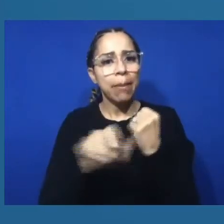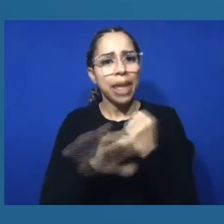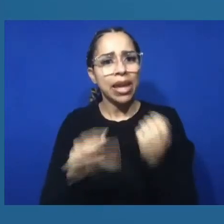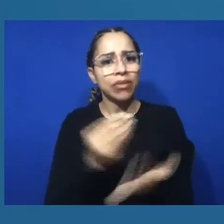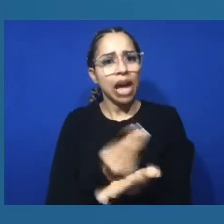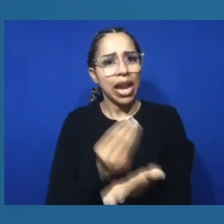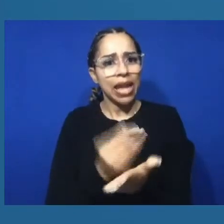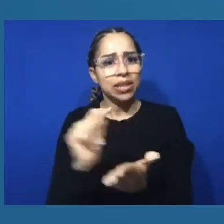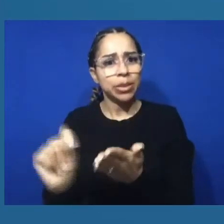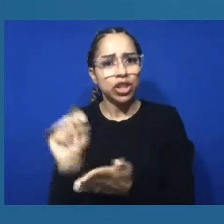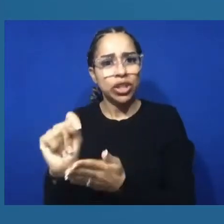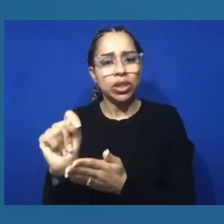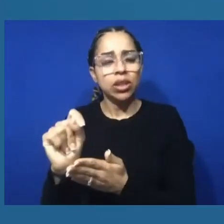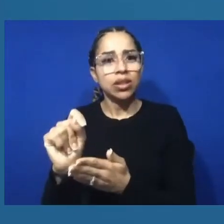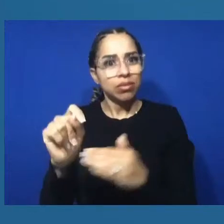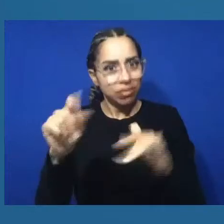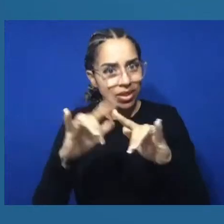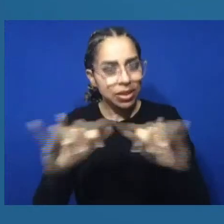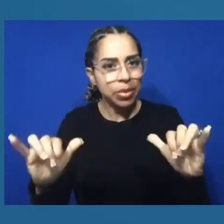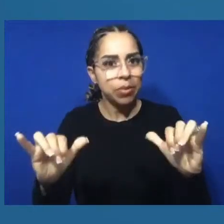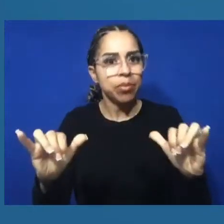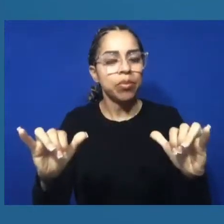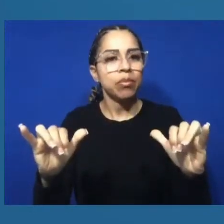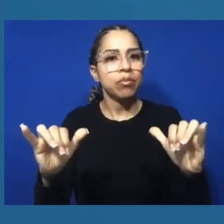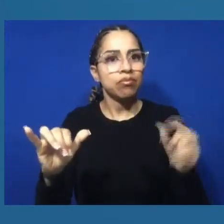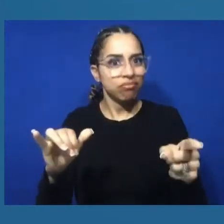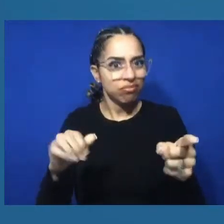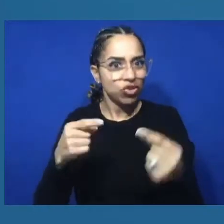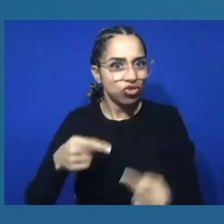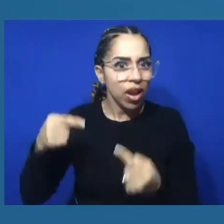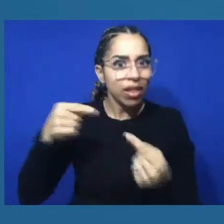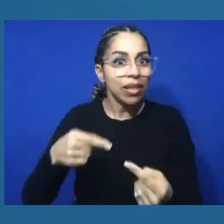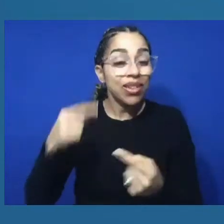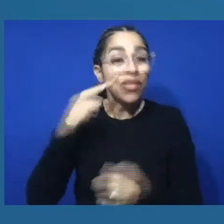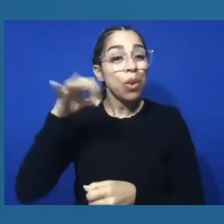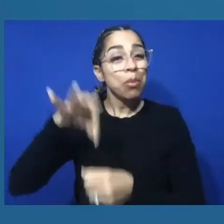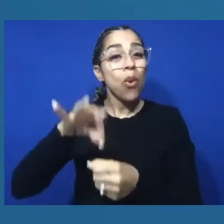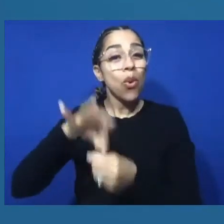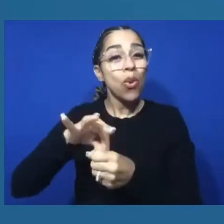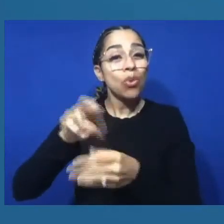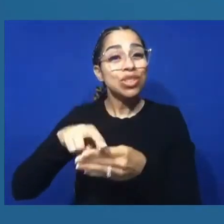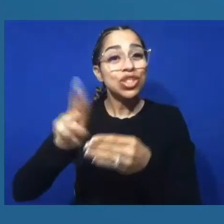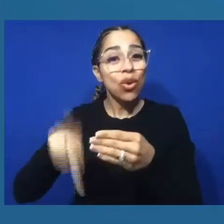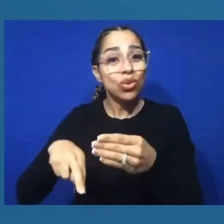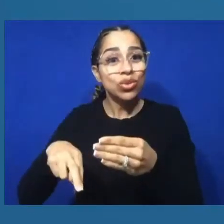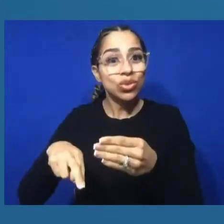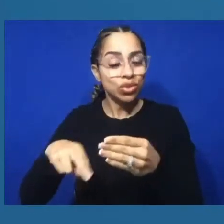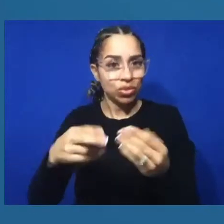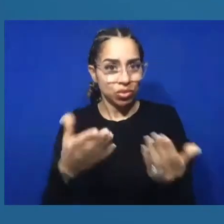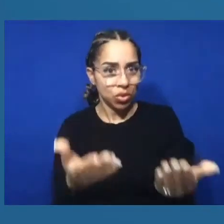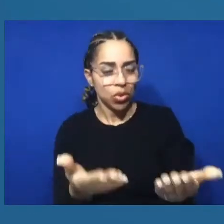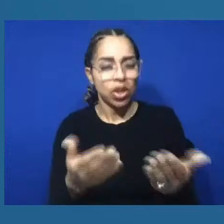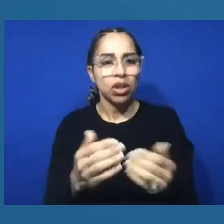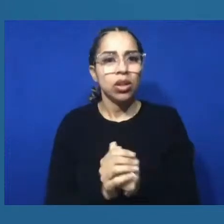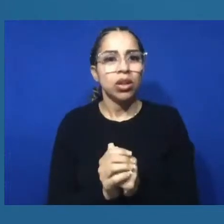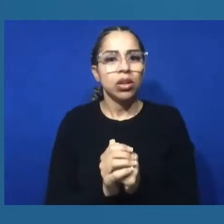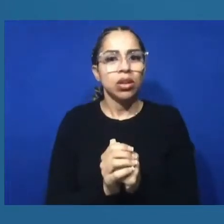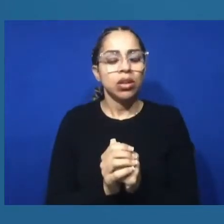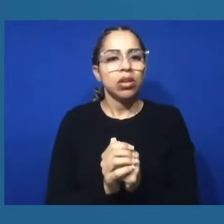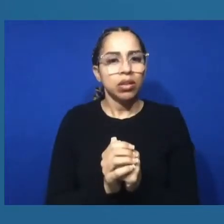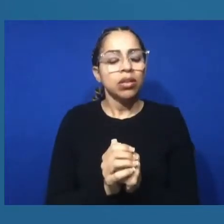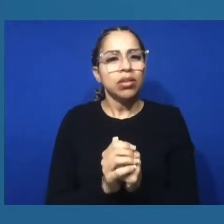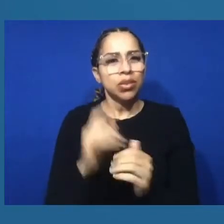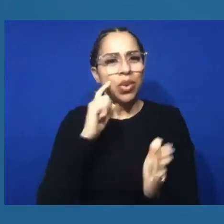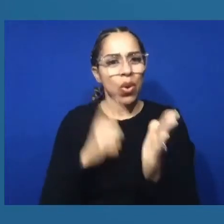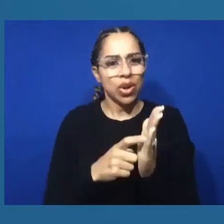also comes at the same time where, you've been struggling in the polls. So what do you explain the gap in enthusiasm